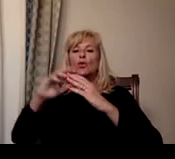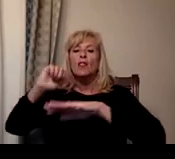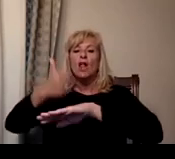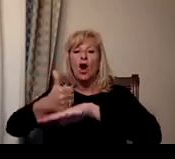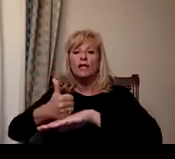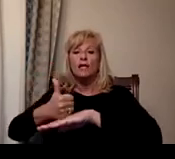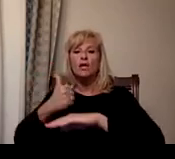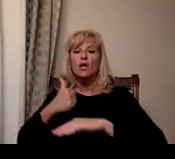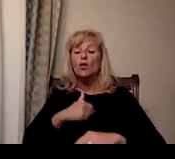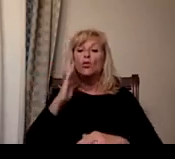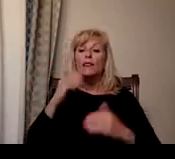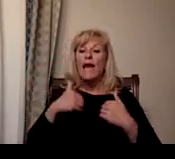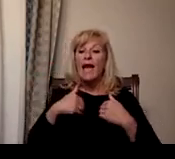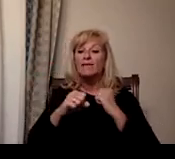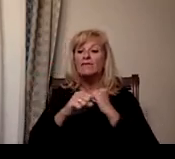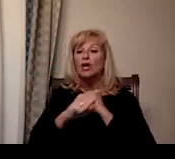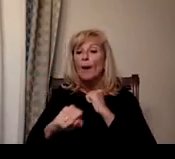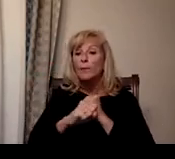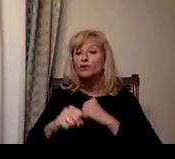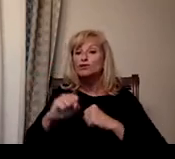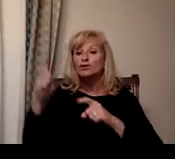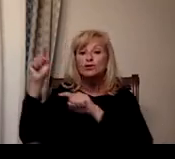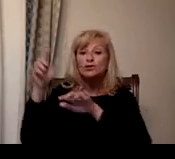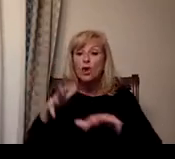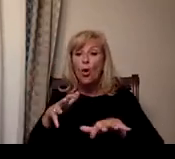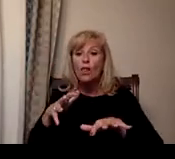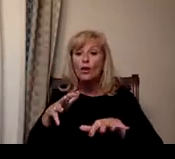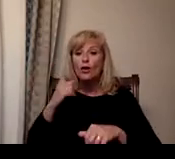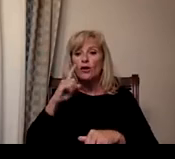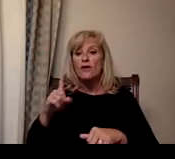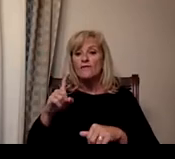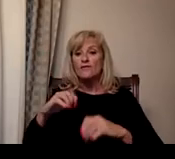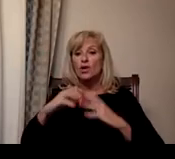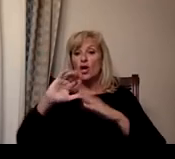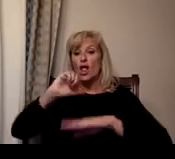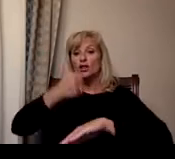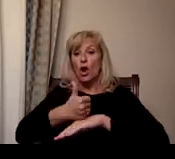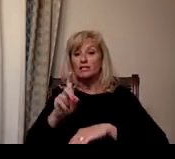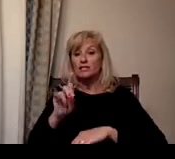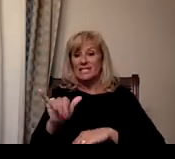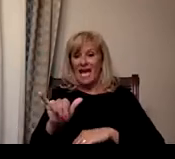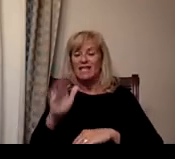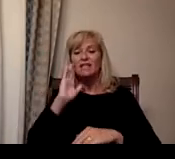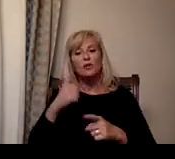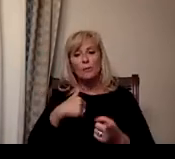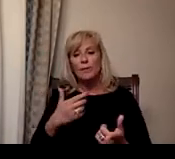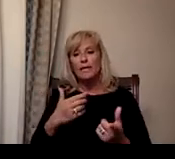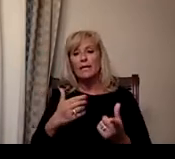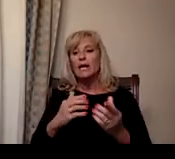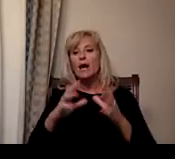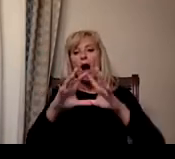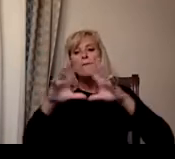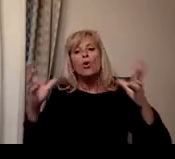We're going to have commercial solar on launch day. So please know that this is going to be a portfolio of products and